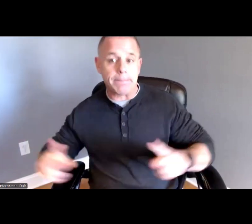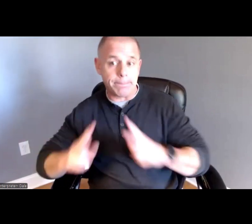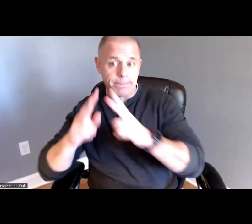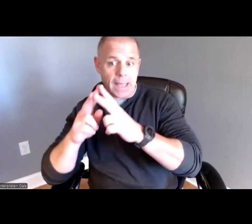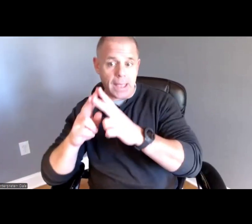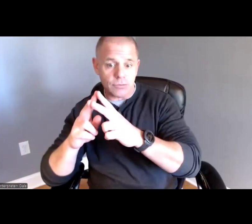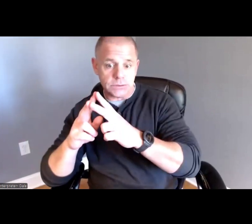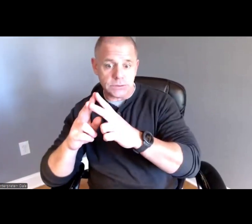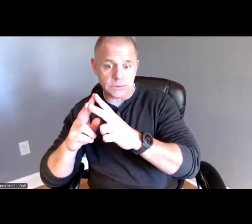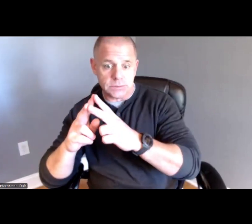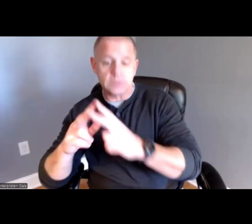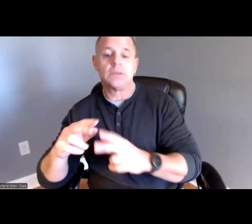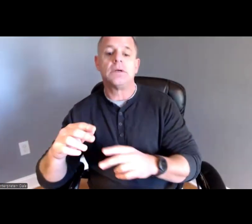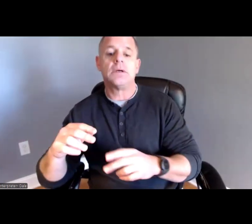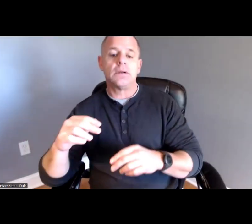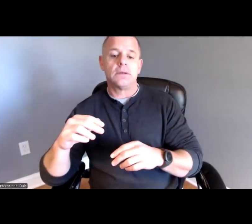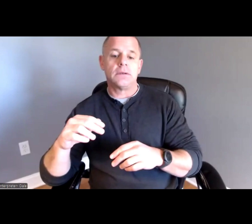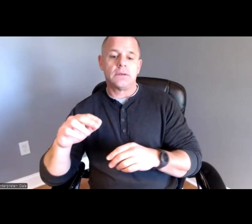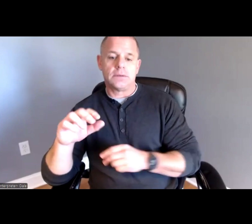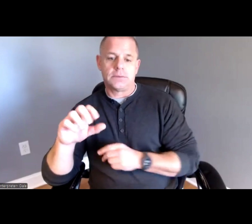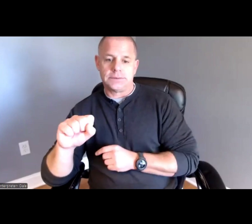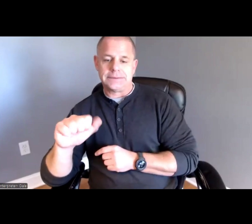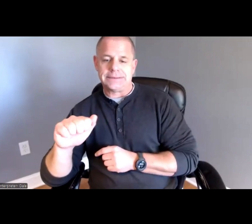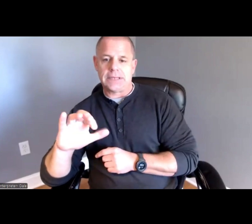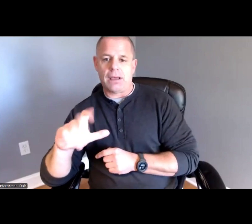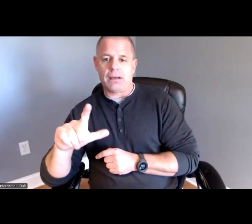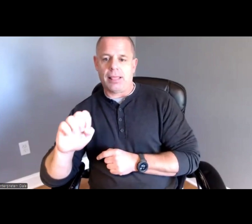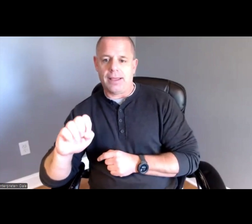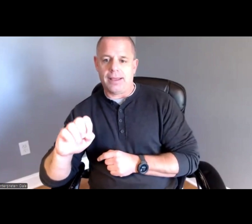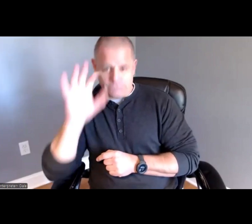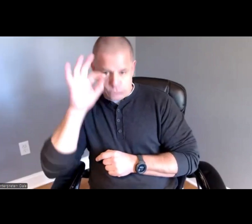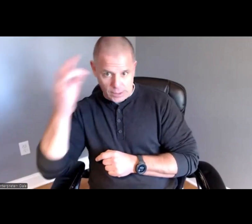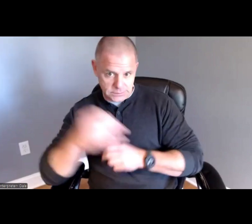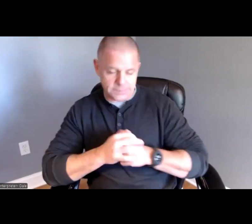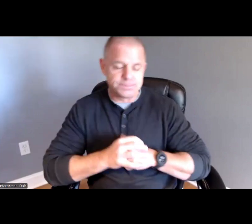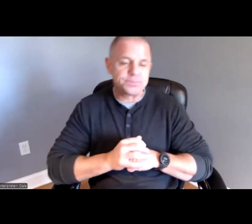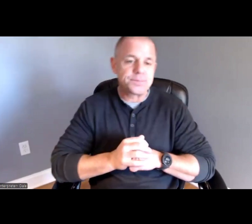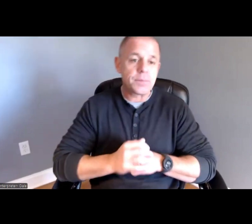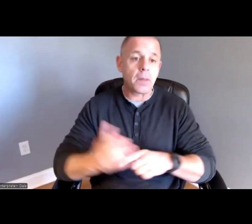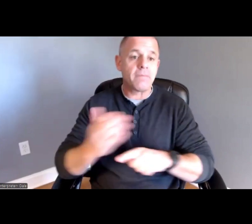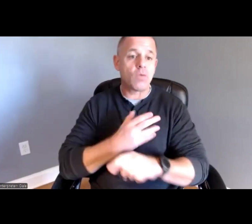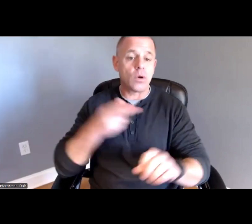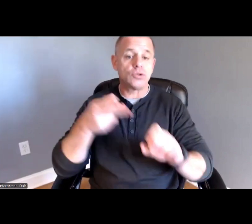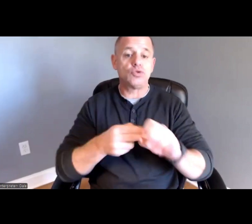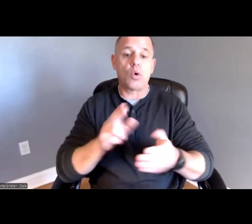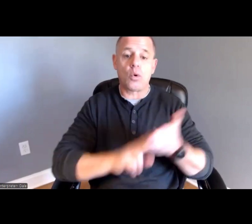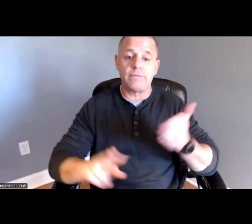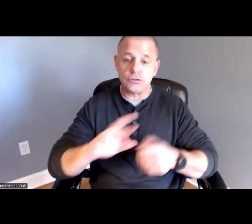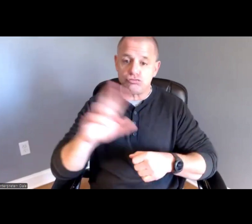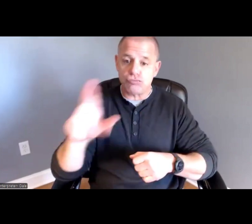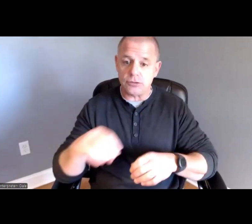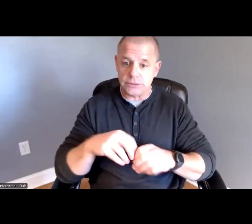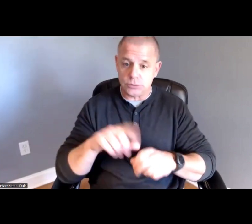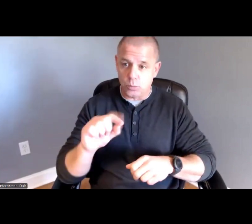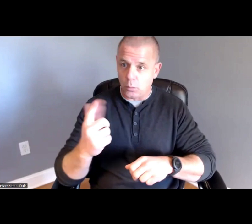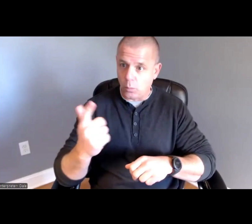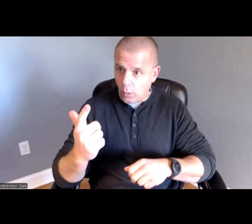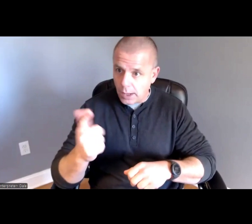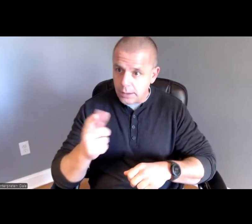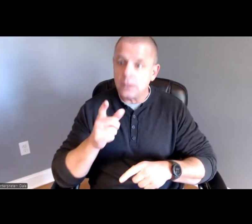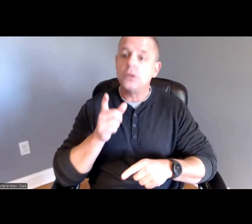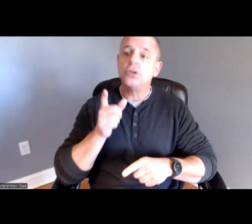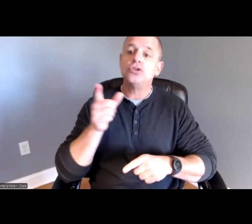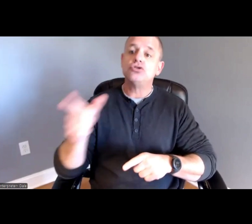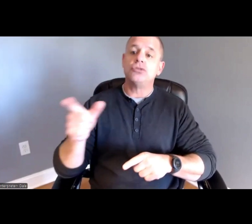Saclay Saclay, France. Sorry. Before joining the University of Rochester in 2021, Juliana was